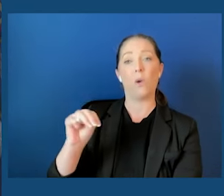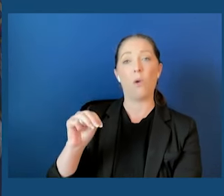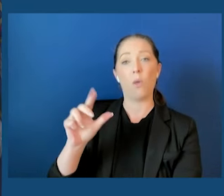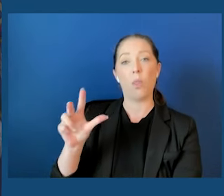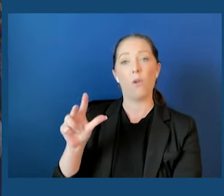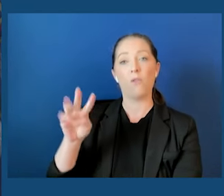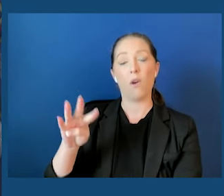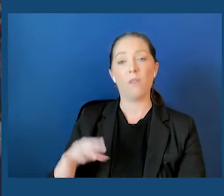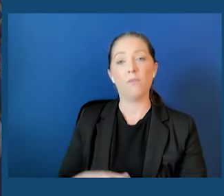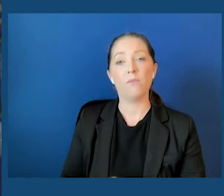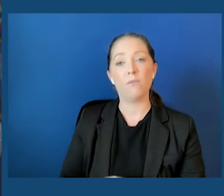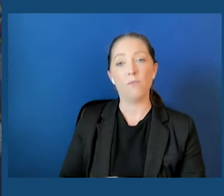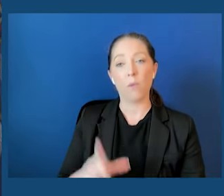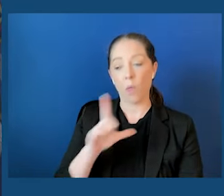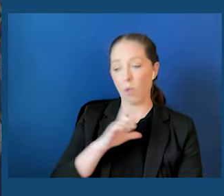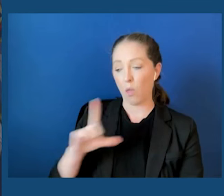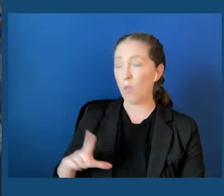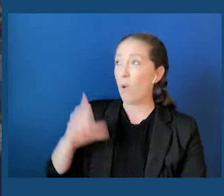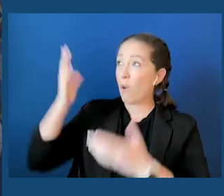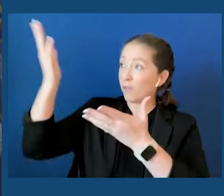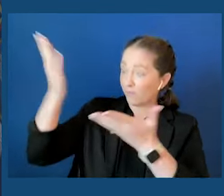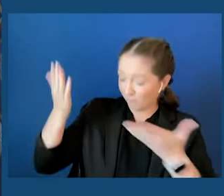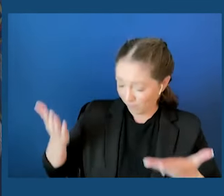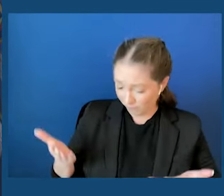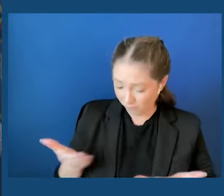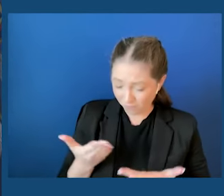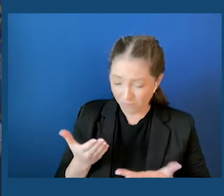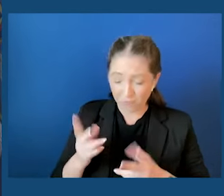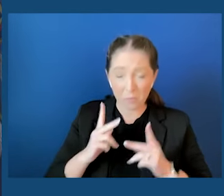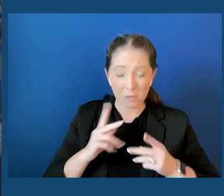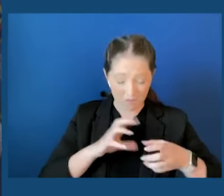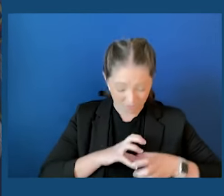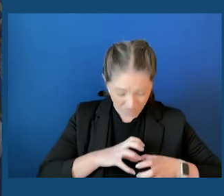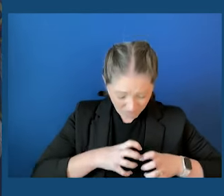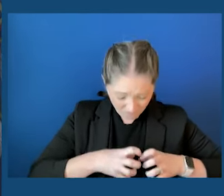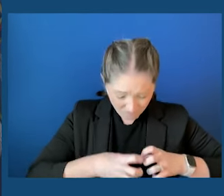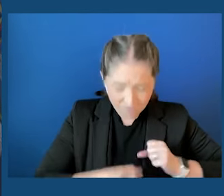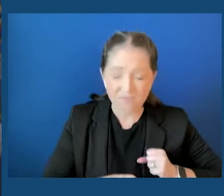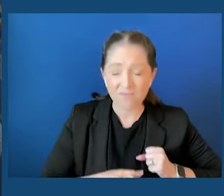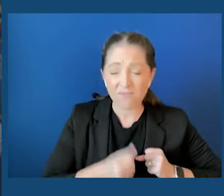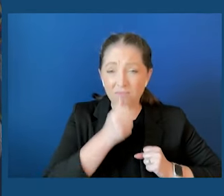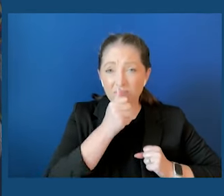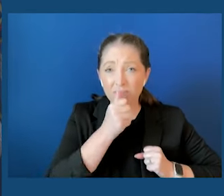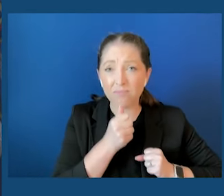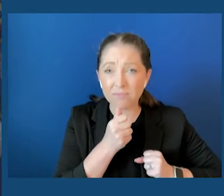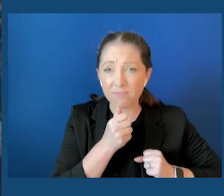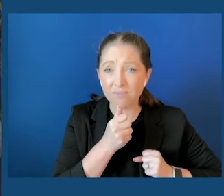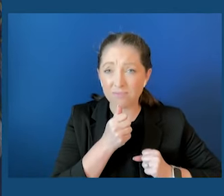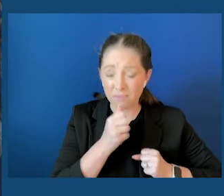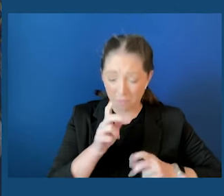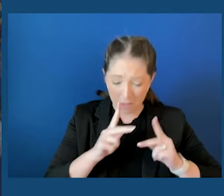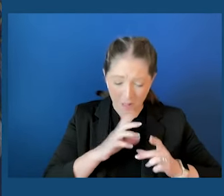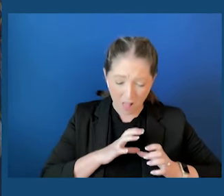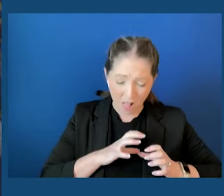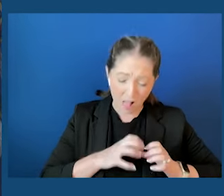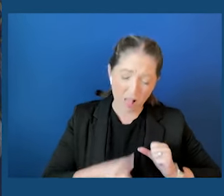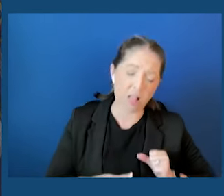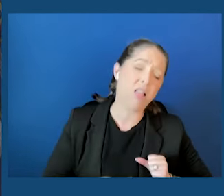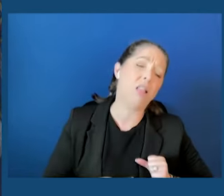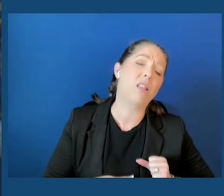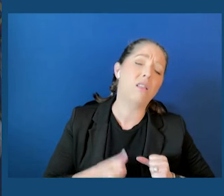The Lord is near the brokenhearted and saves the crushed of spirit.